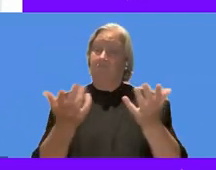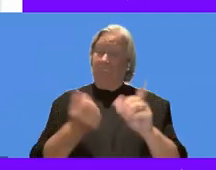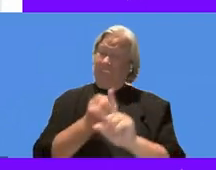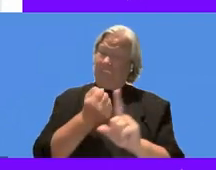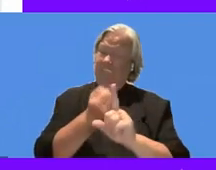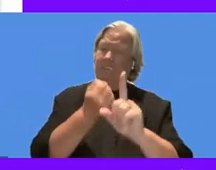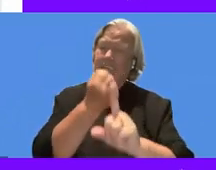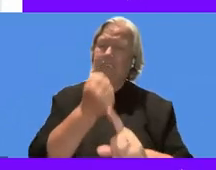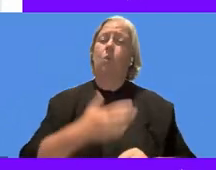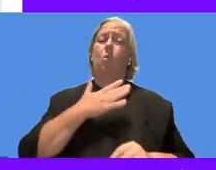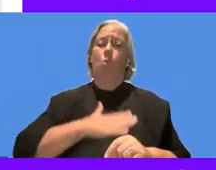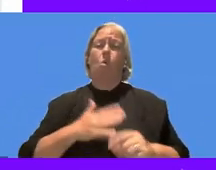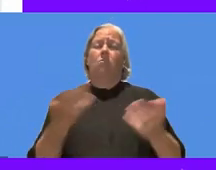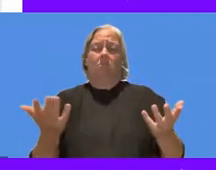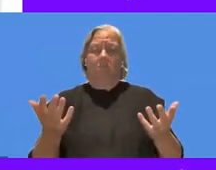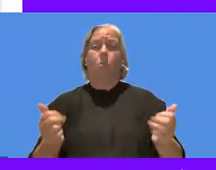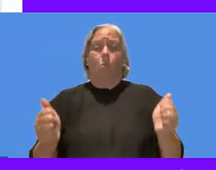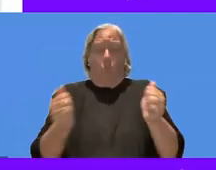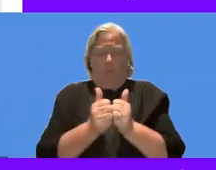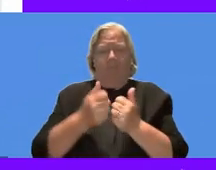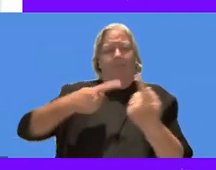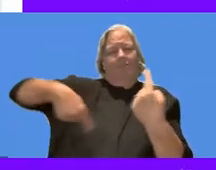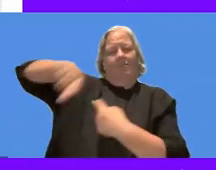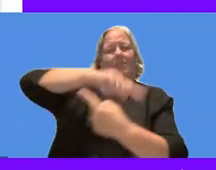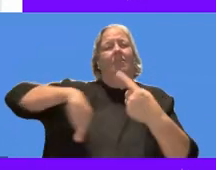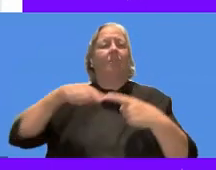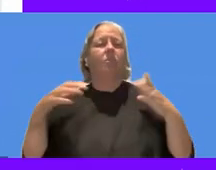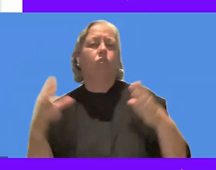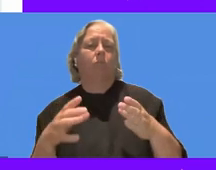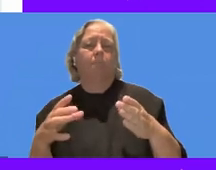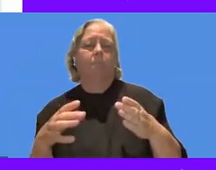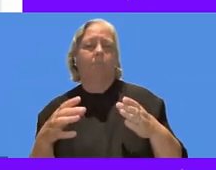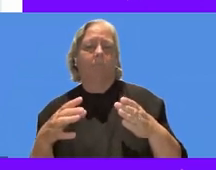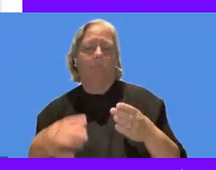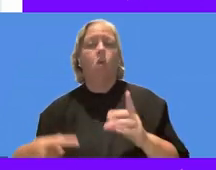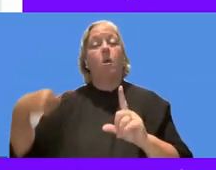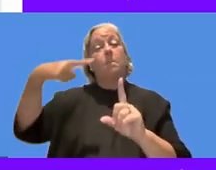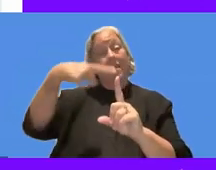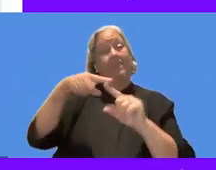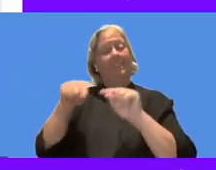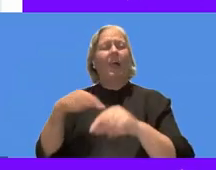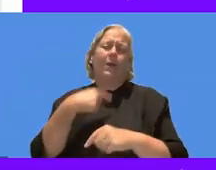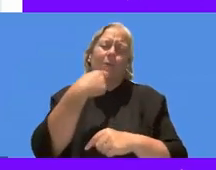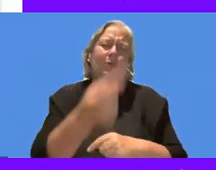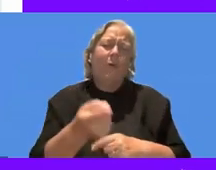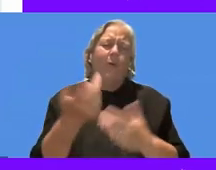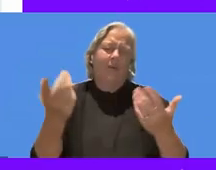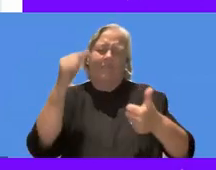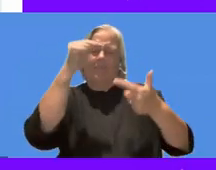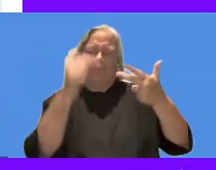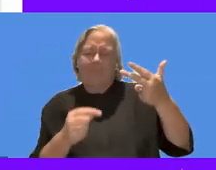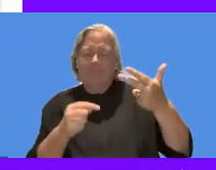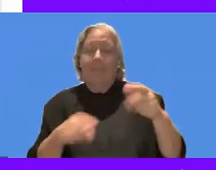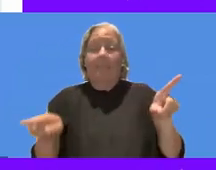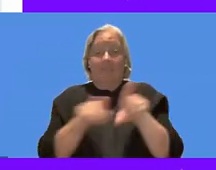this important population group. At the same time, on top of this that I already mentioned, simultaneously in over